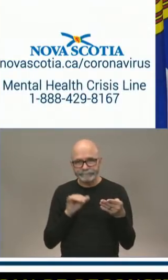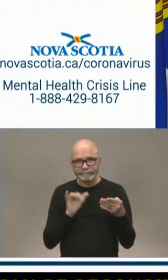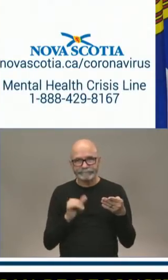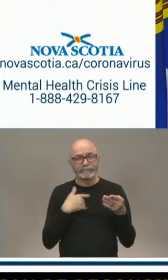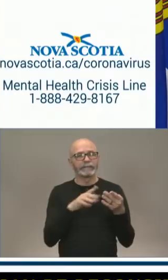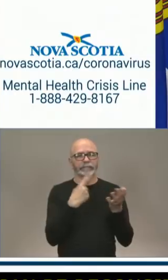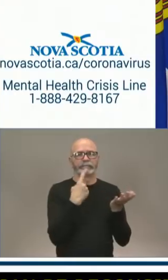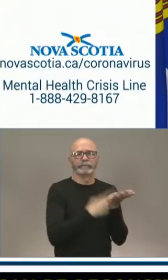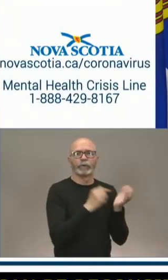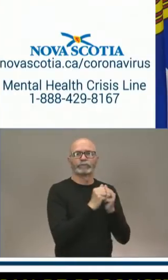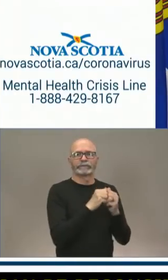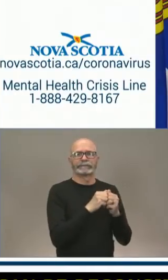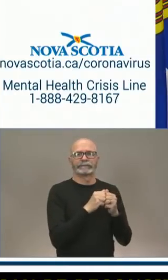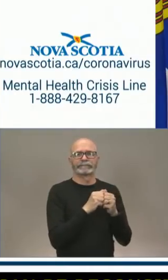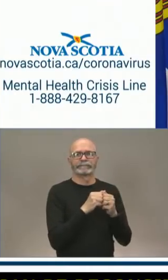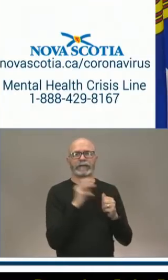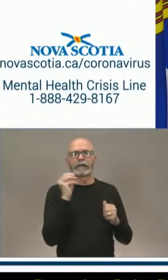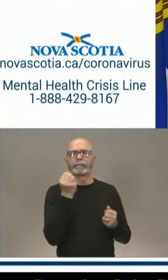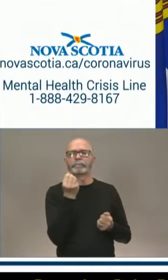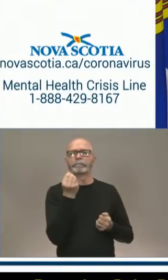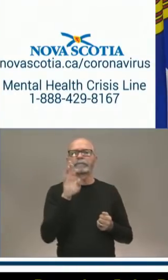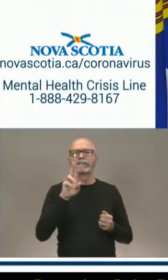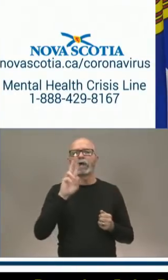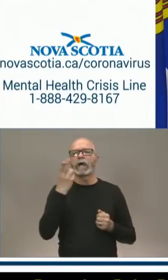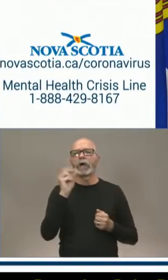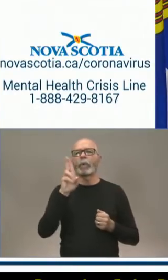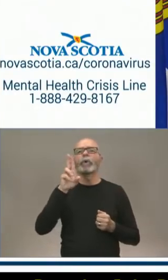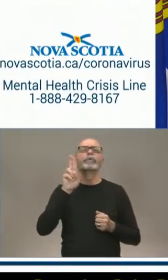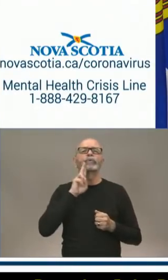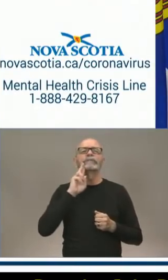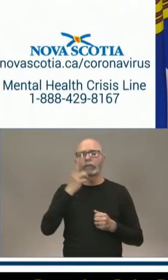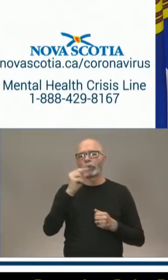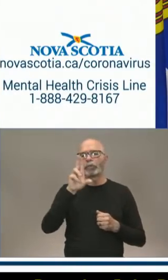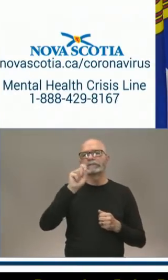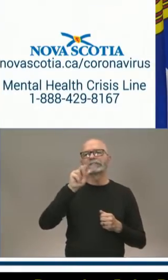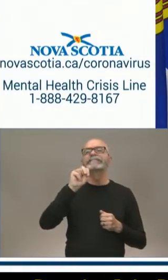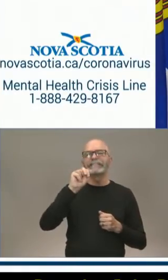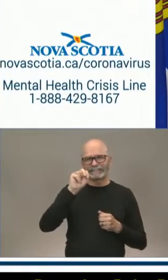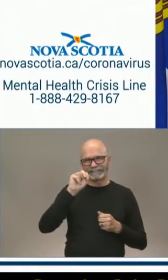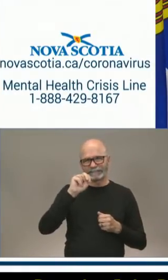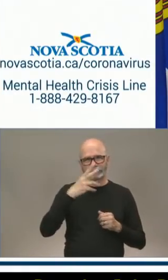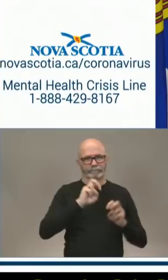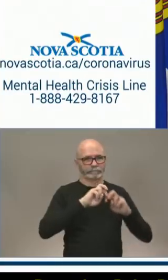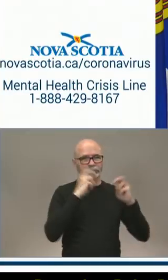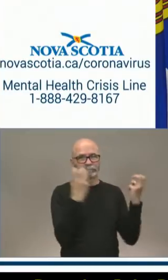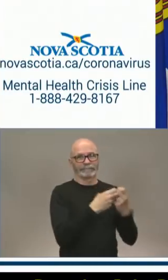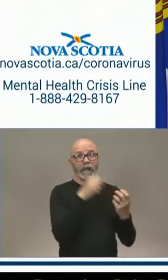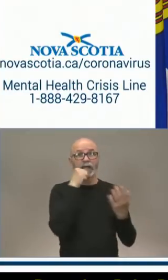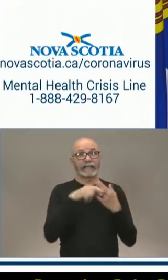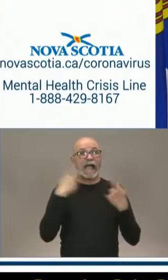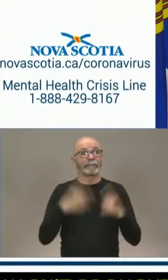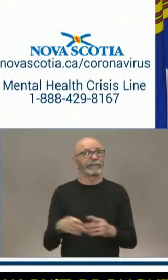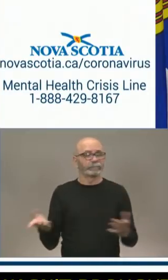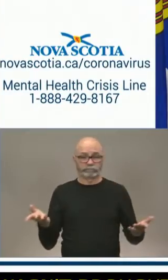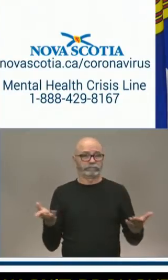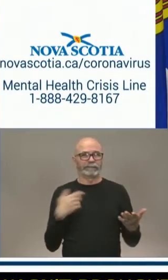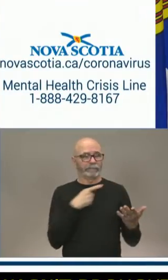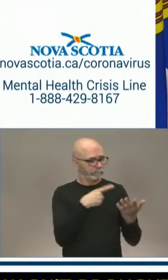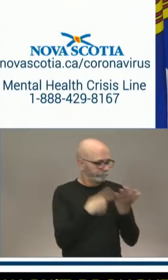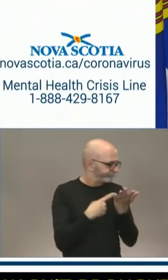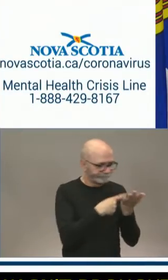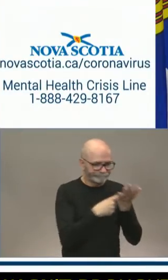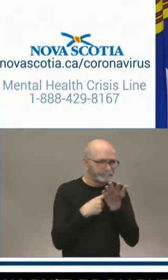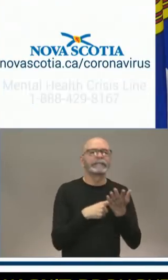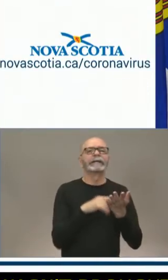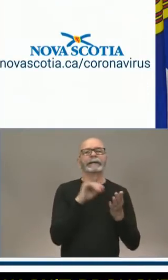Houston virtually about a week ago. But certainly I've already had the discussion with Dr. Strang. He may have some comments, but